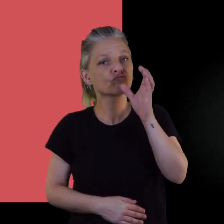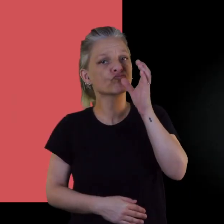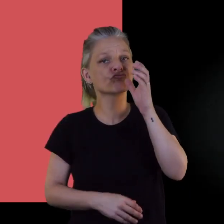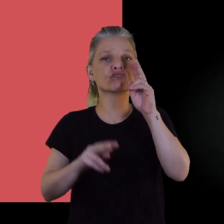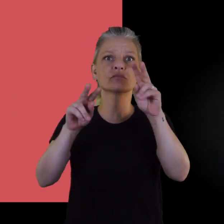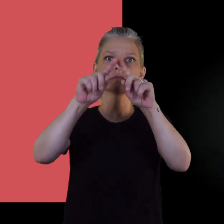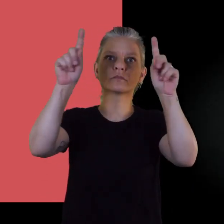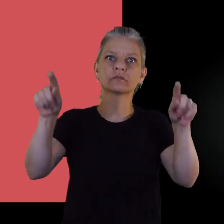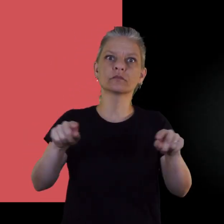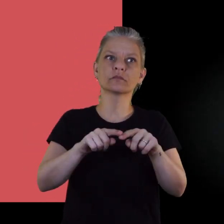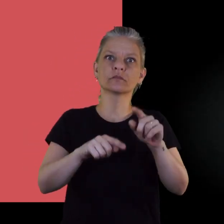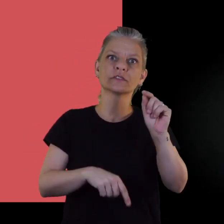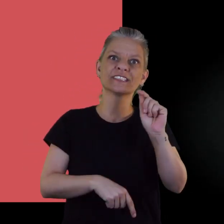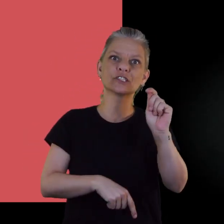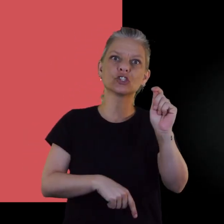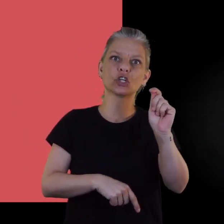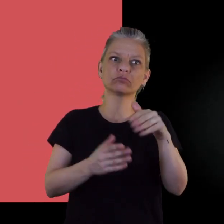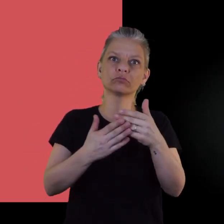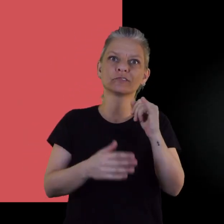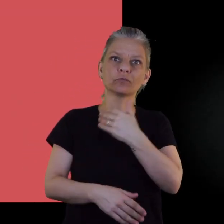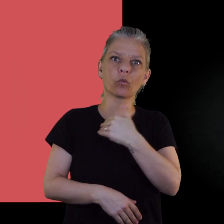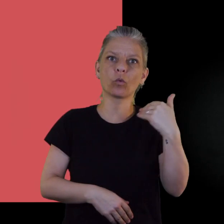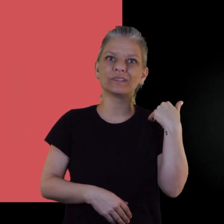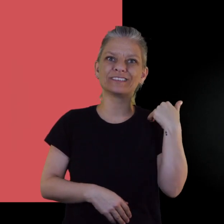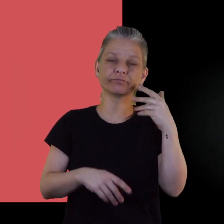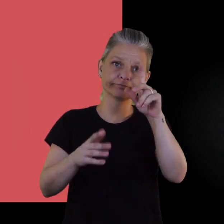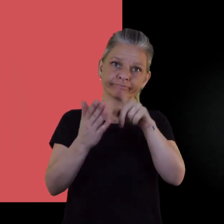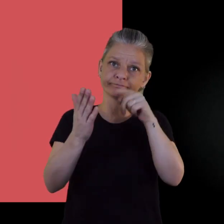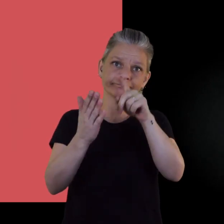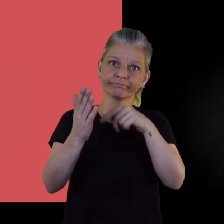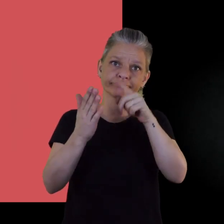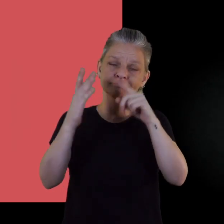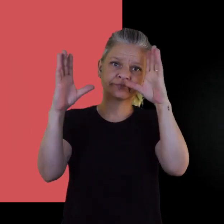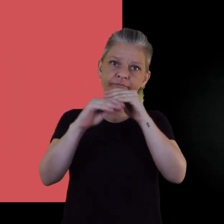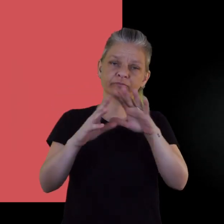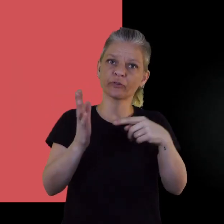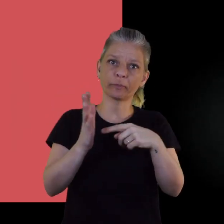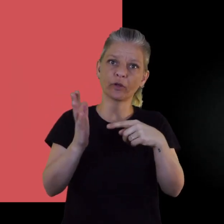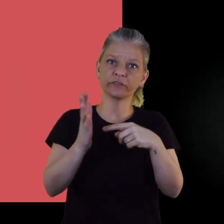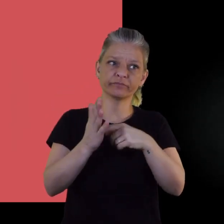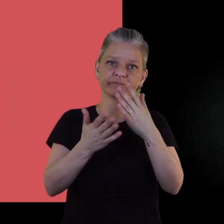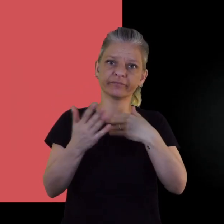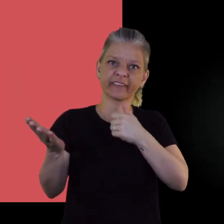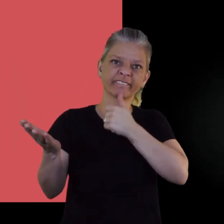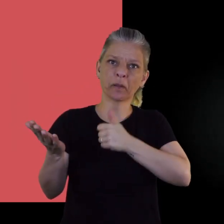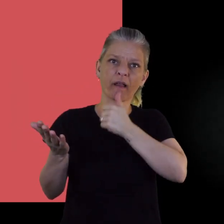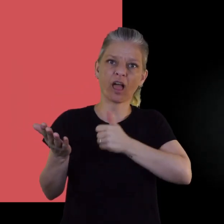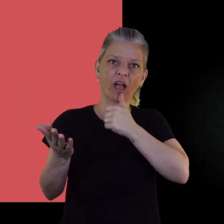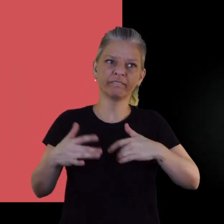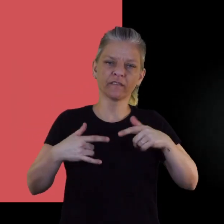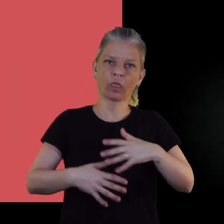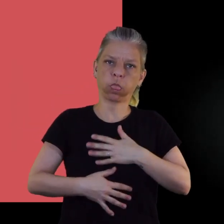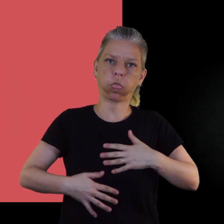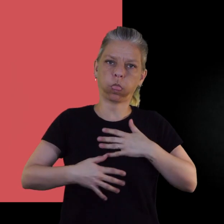Drunk coffee, screen walking, TikTok till 6 in the morning. Sleep tall in peak boredom, keep scrolling like sleep ain't important. Seems awkward, my familiarity